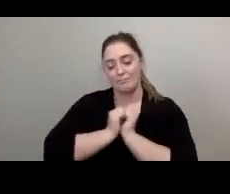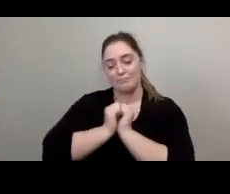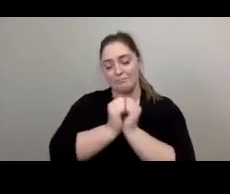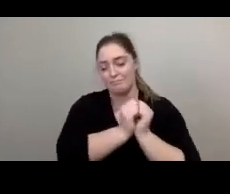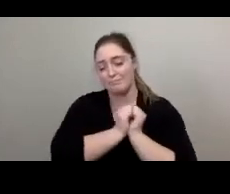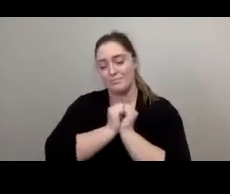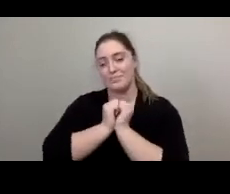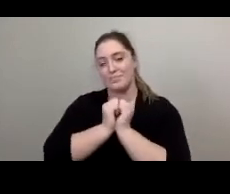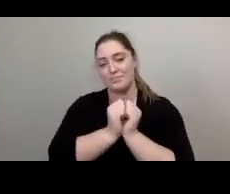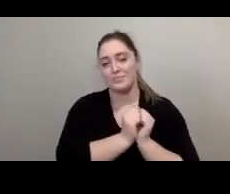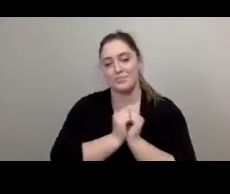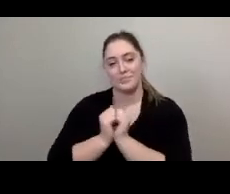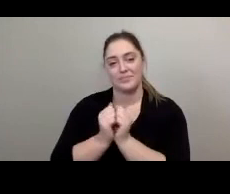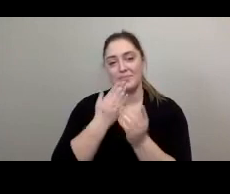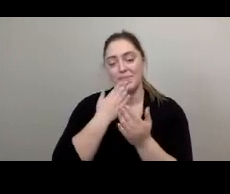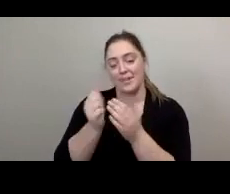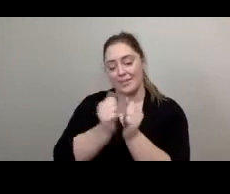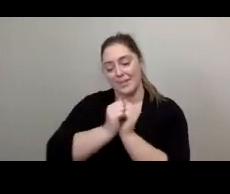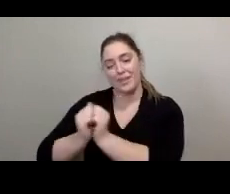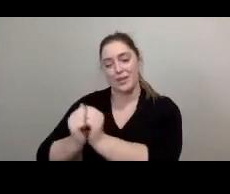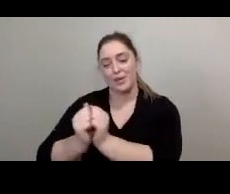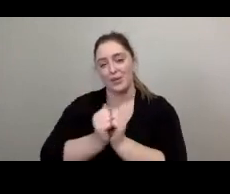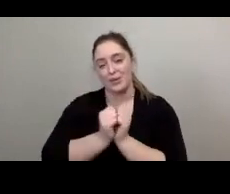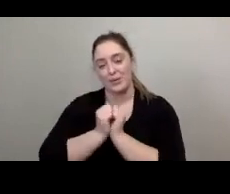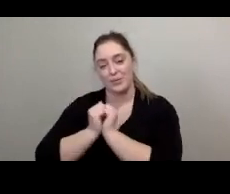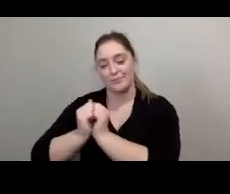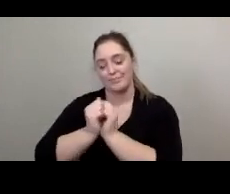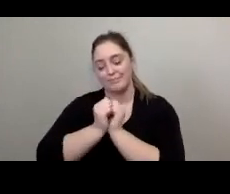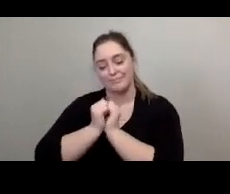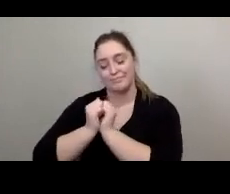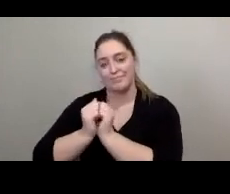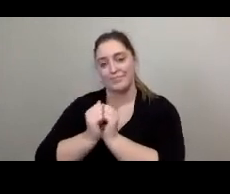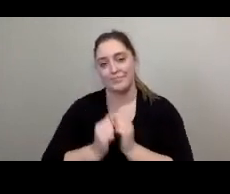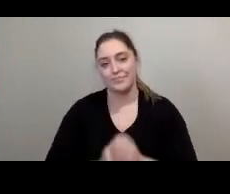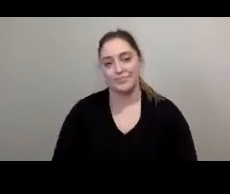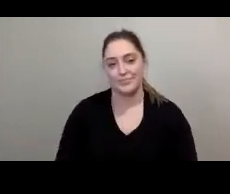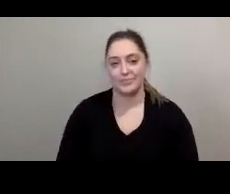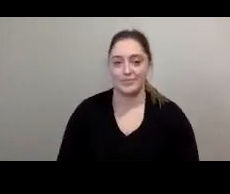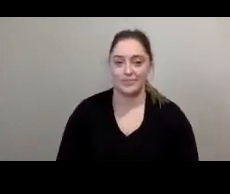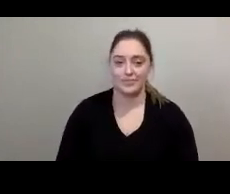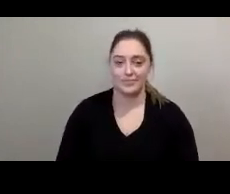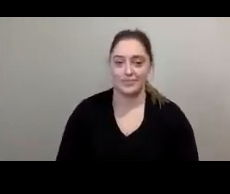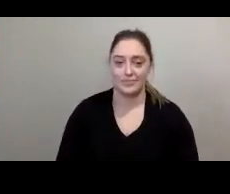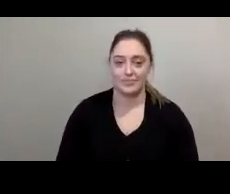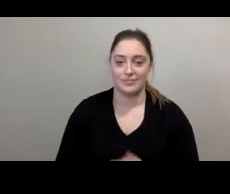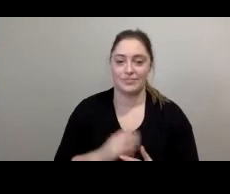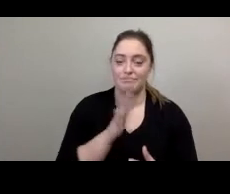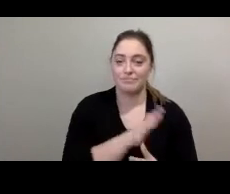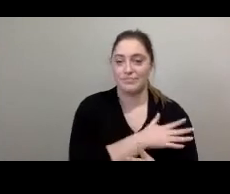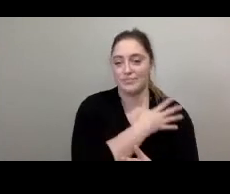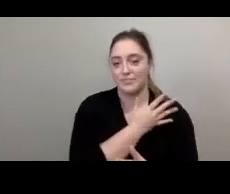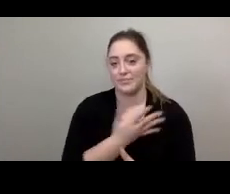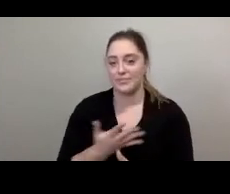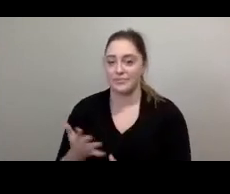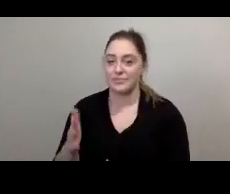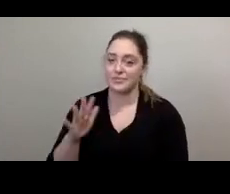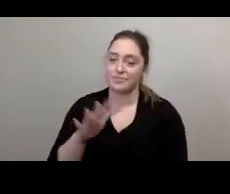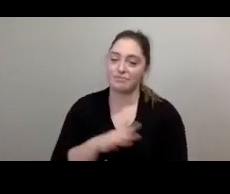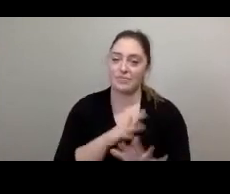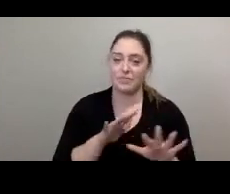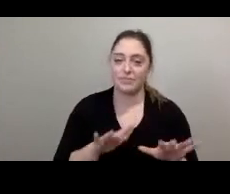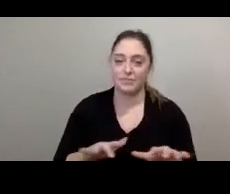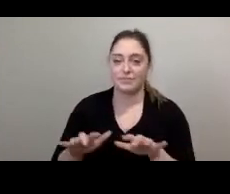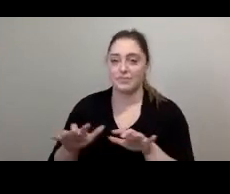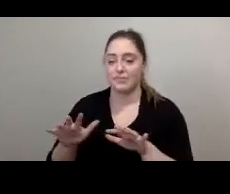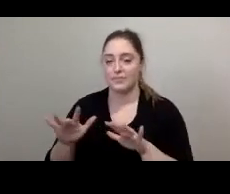be